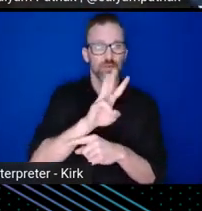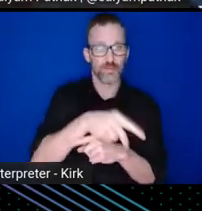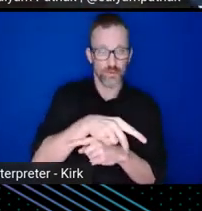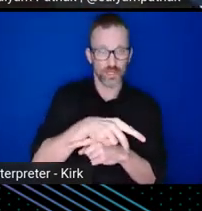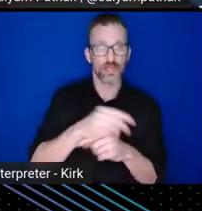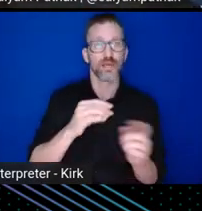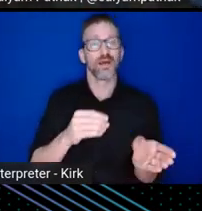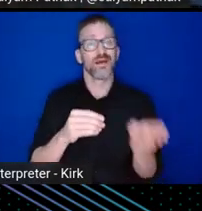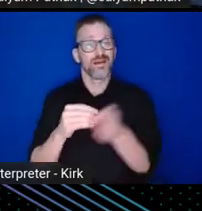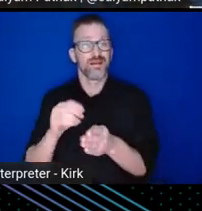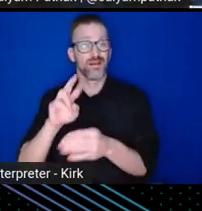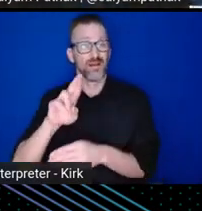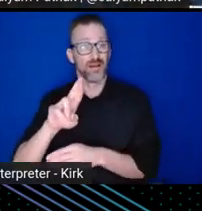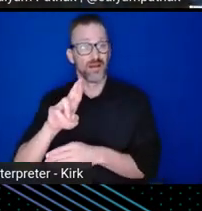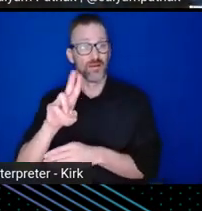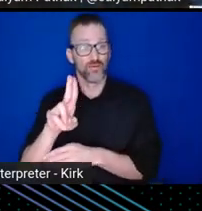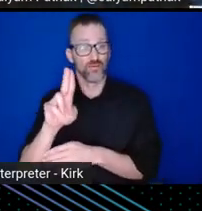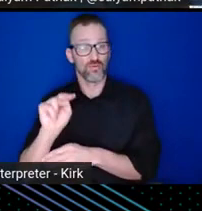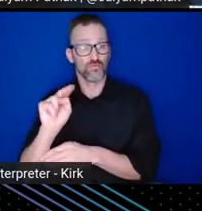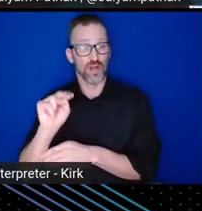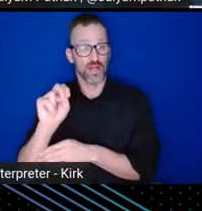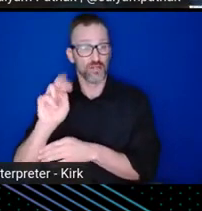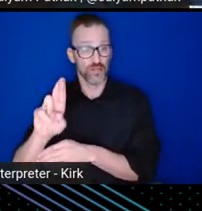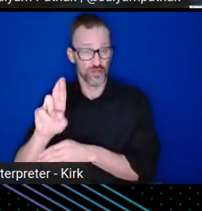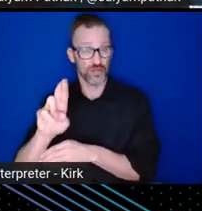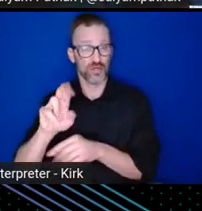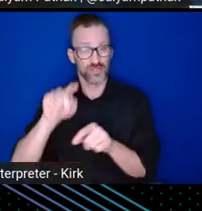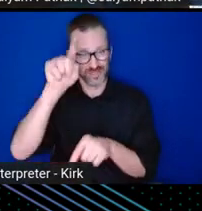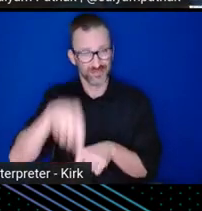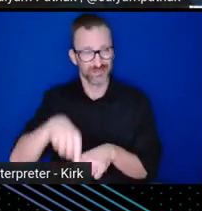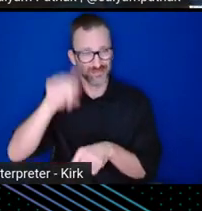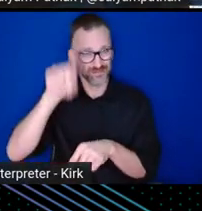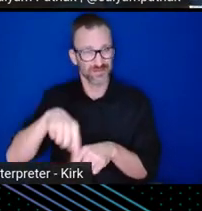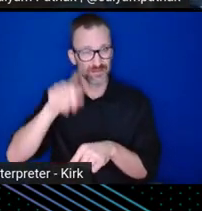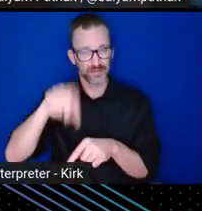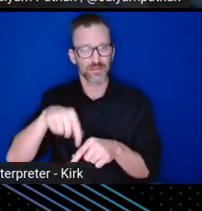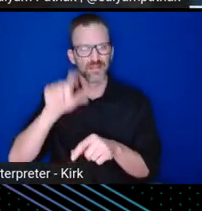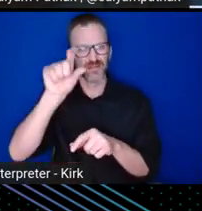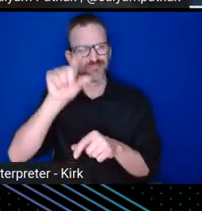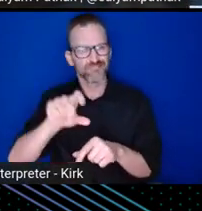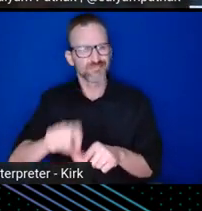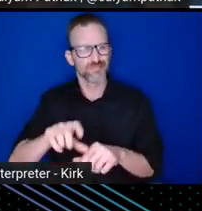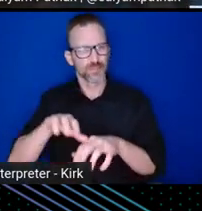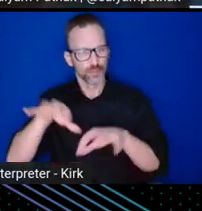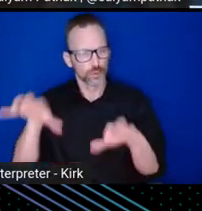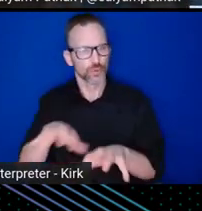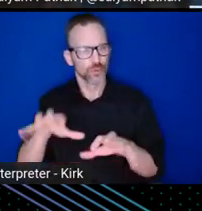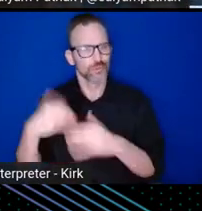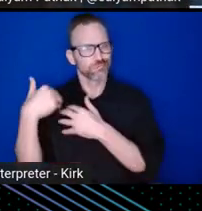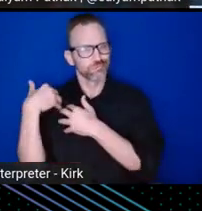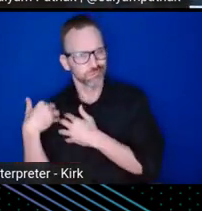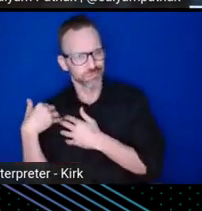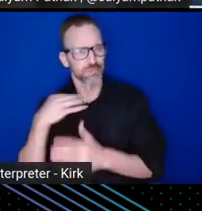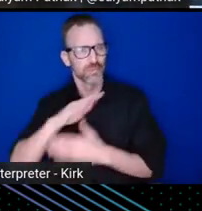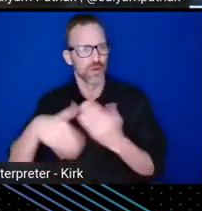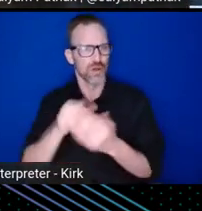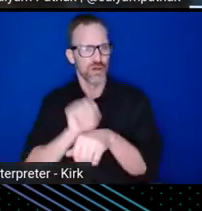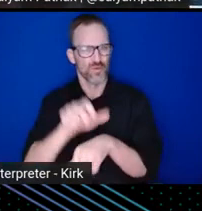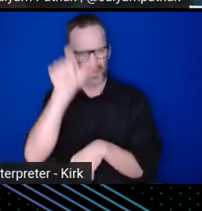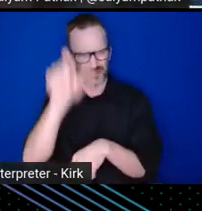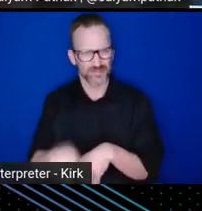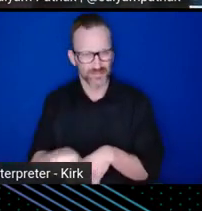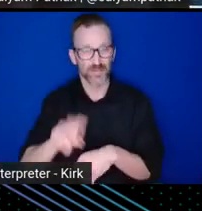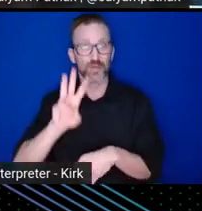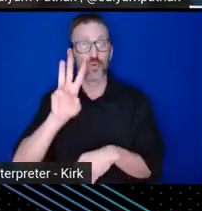the runners are the actual stuff that is doing the job, the whole job. So Waypoint server queues the